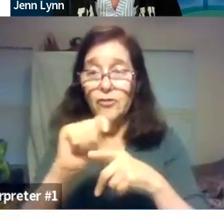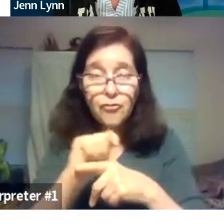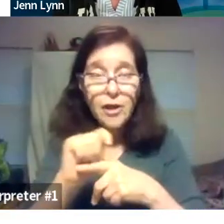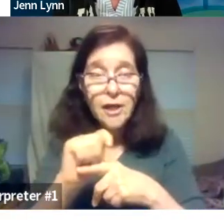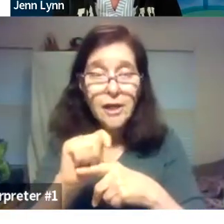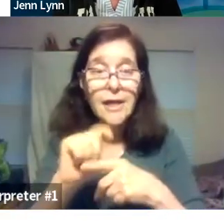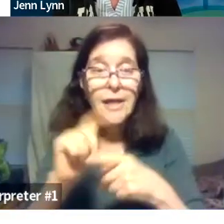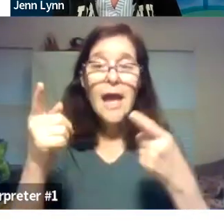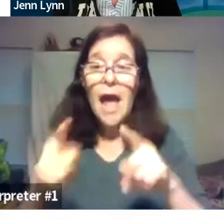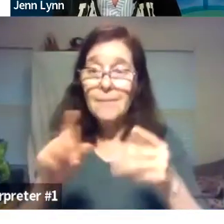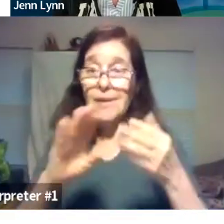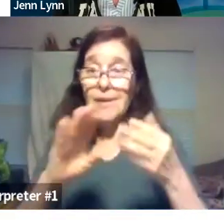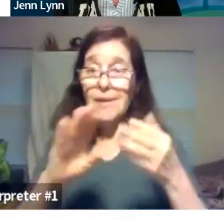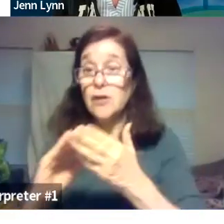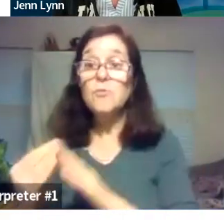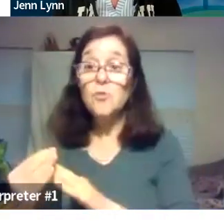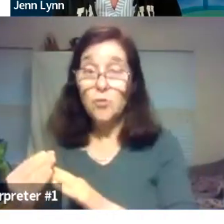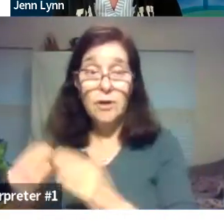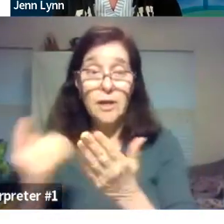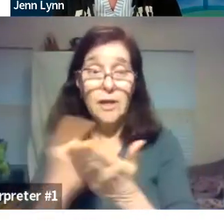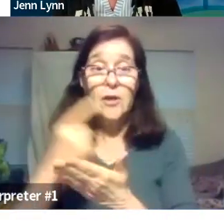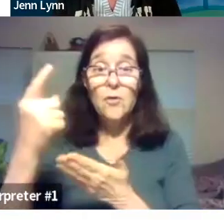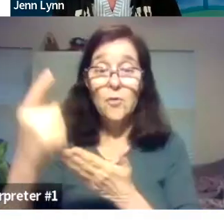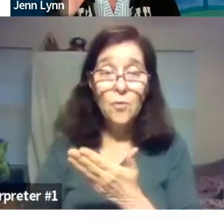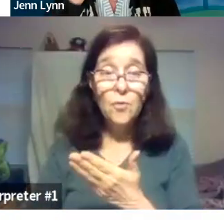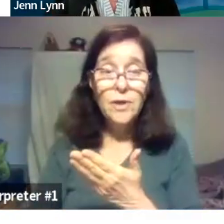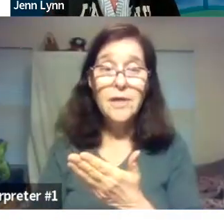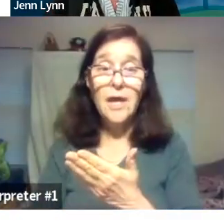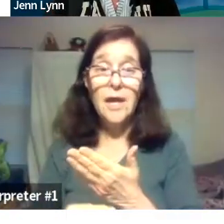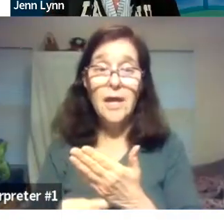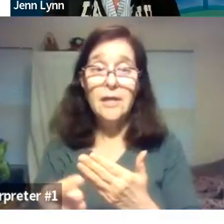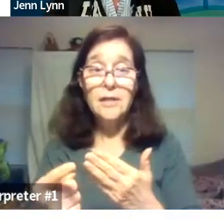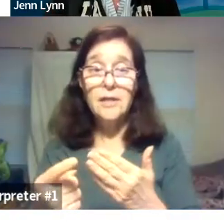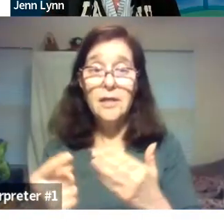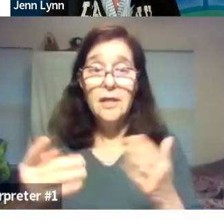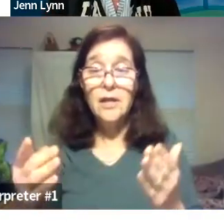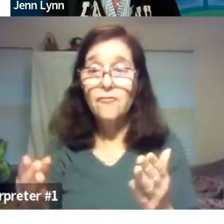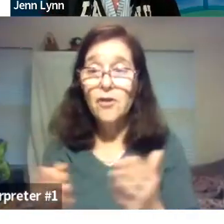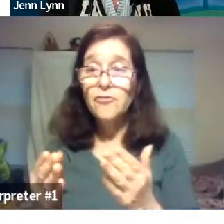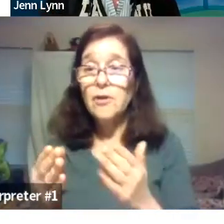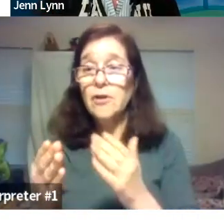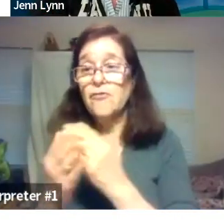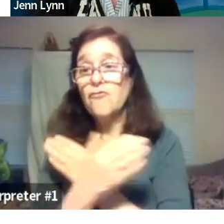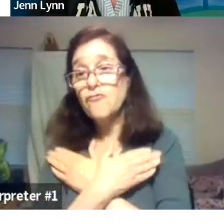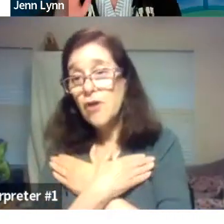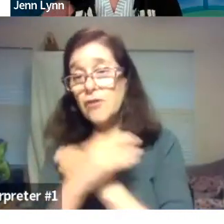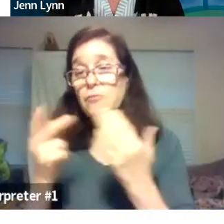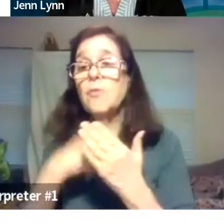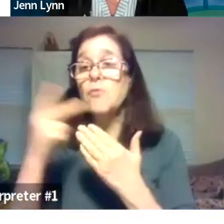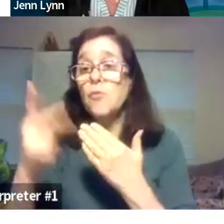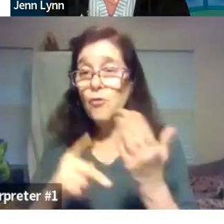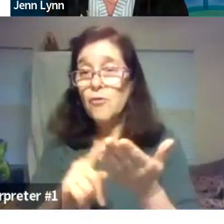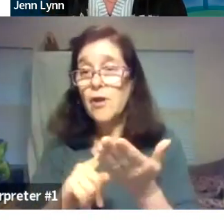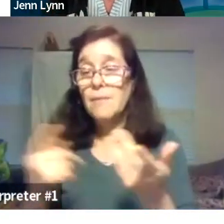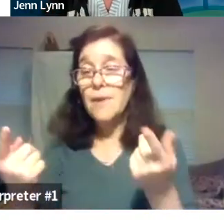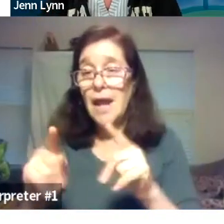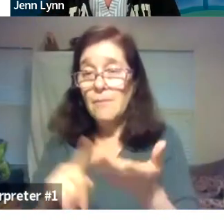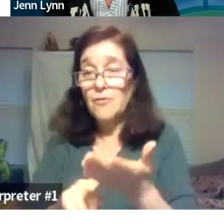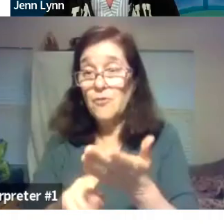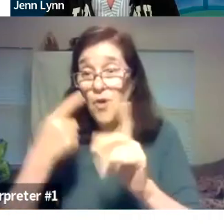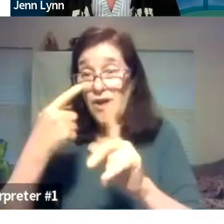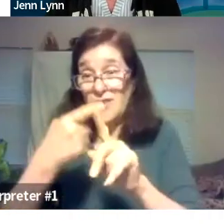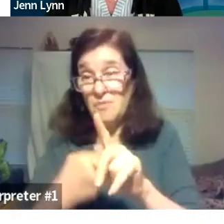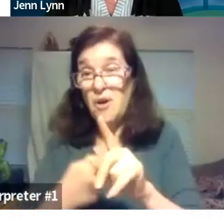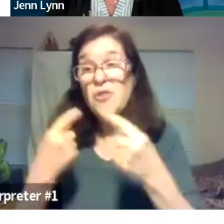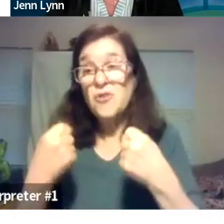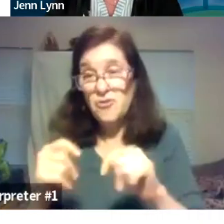which happen in the community. Weekend enrichment is a respite program, which happens right now once a month, but we are trying